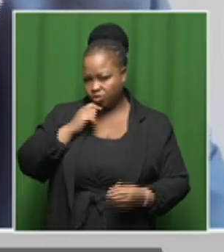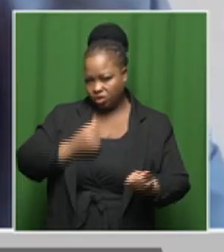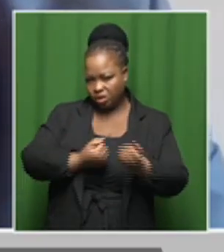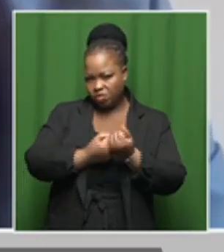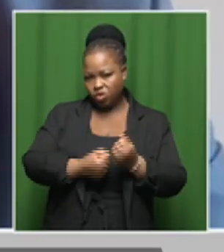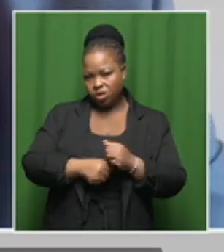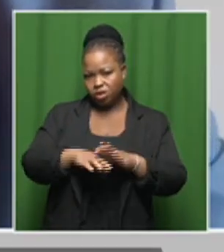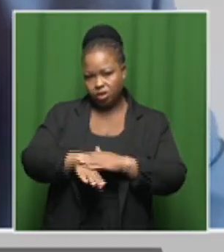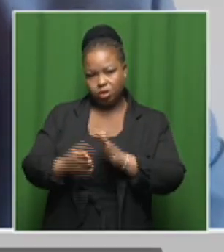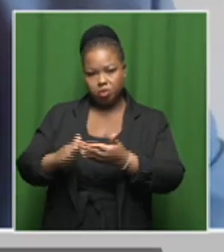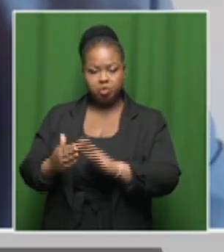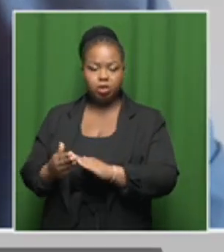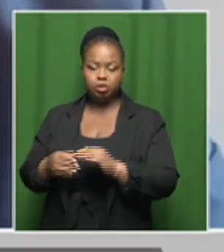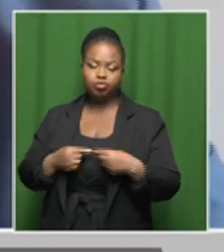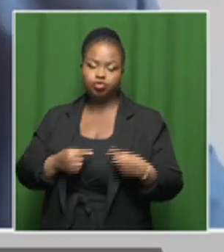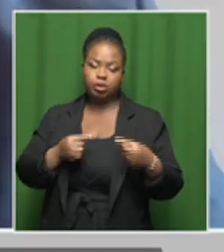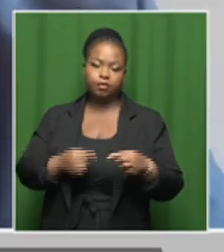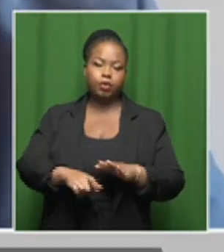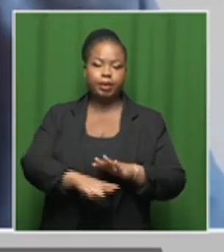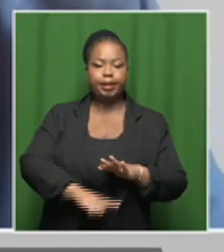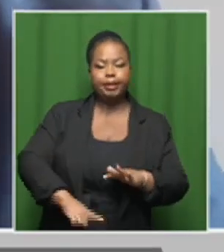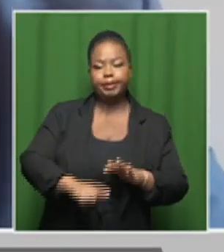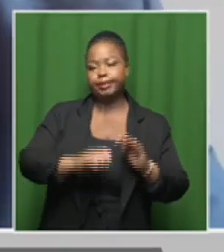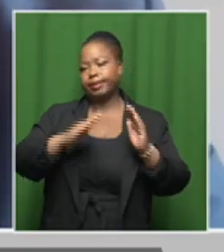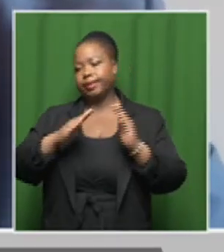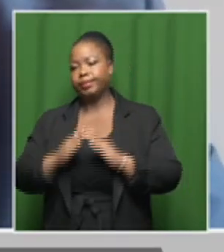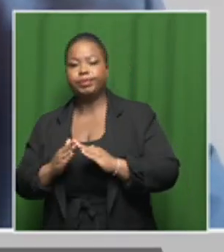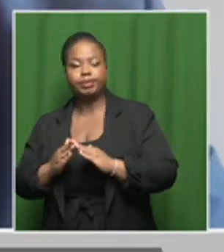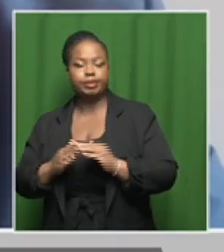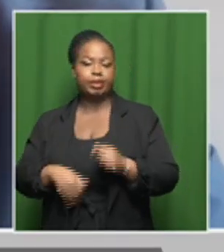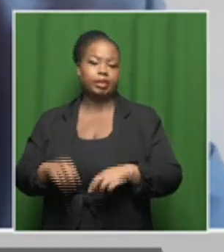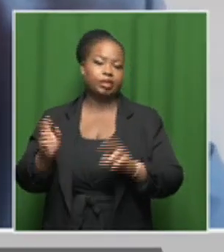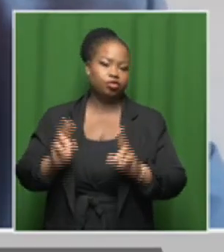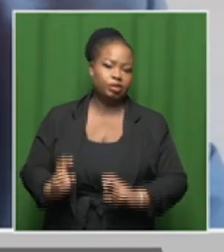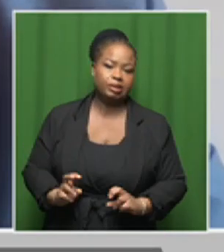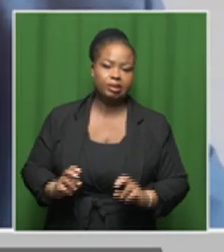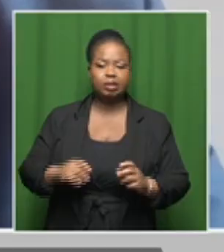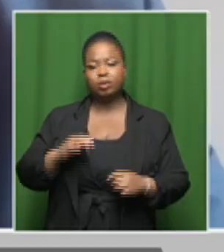grassroots struggles for land, housing,